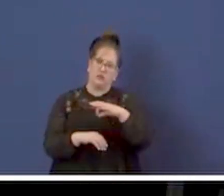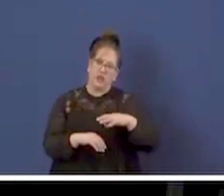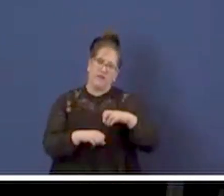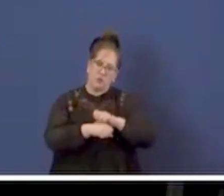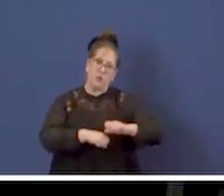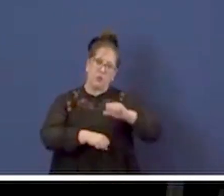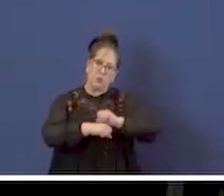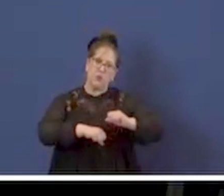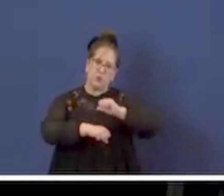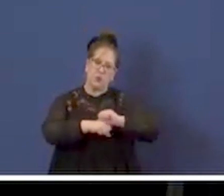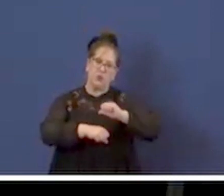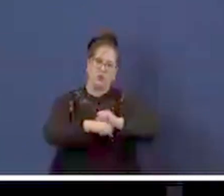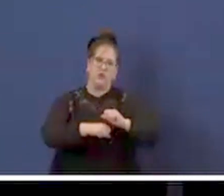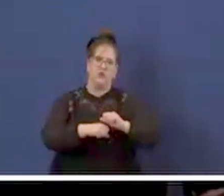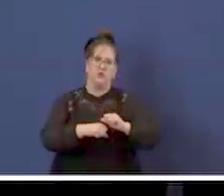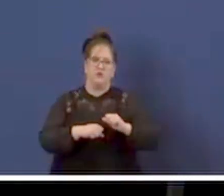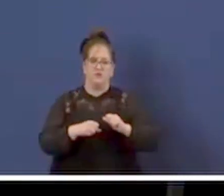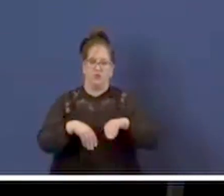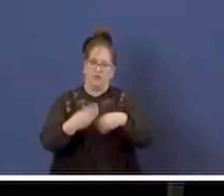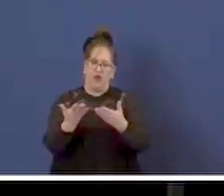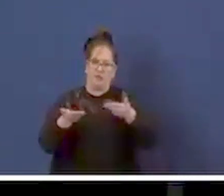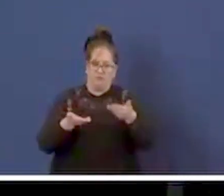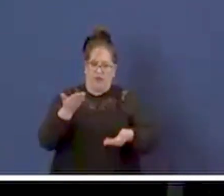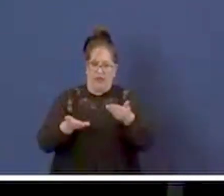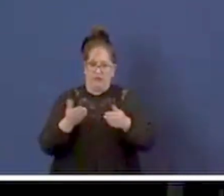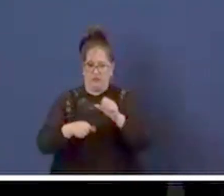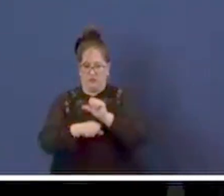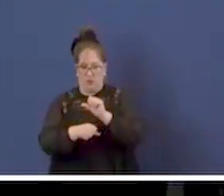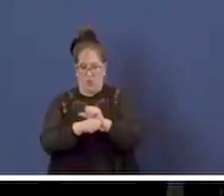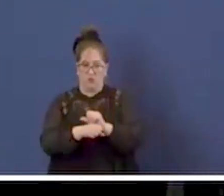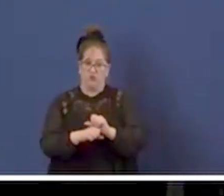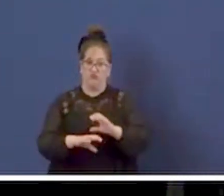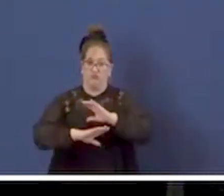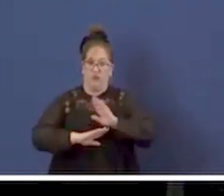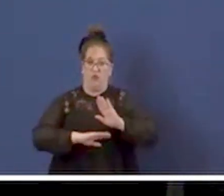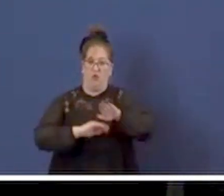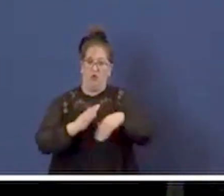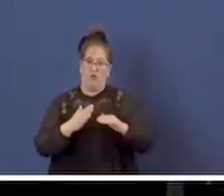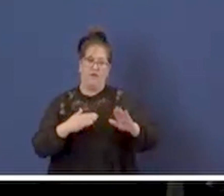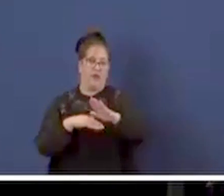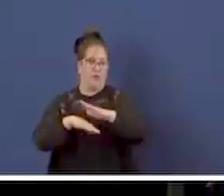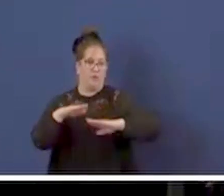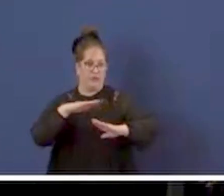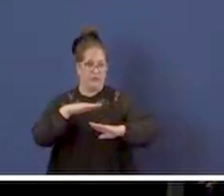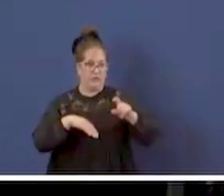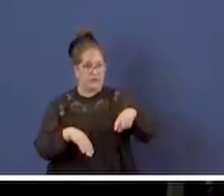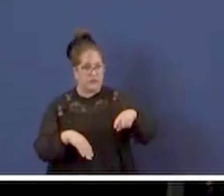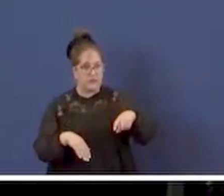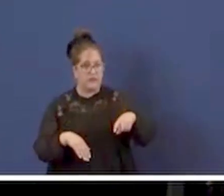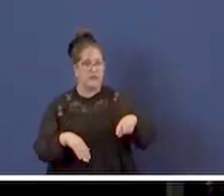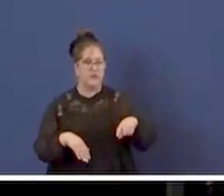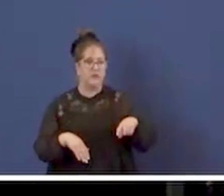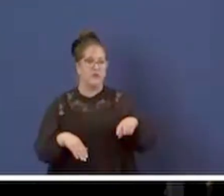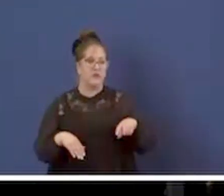hard to provide a balanced support for everyone residing in shelter to meet all of their basic needs. But looking through